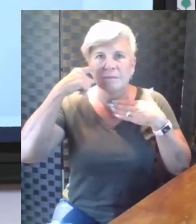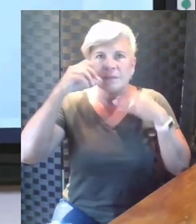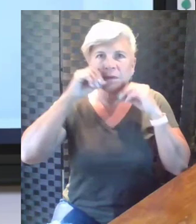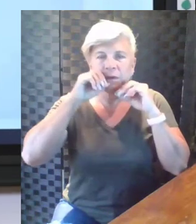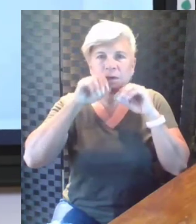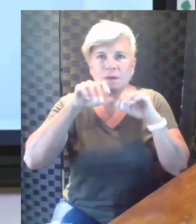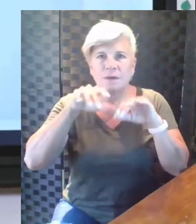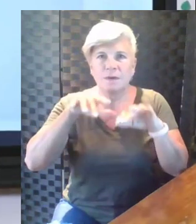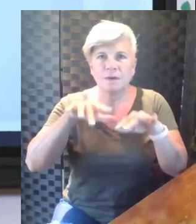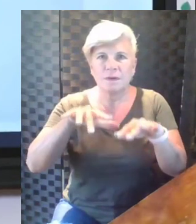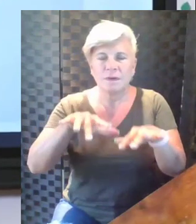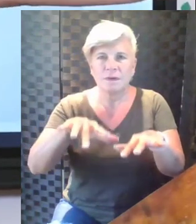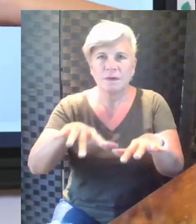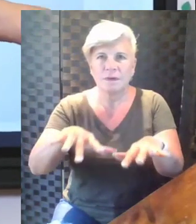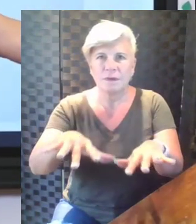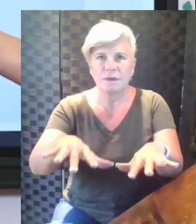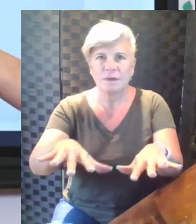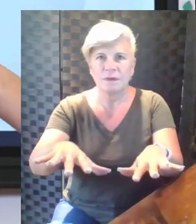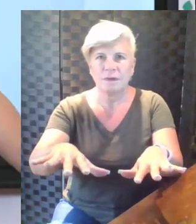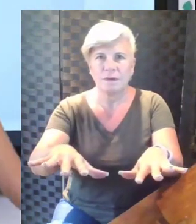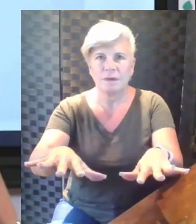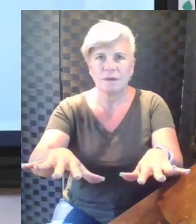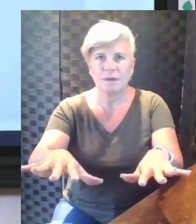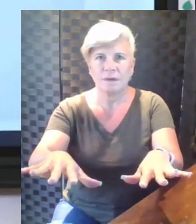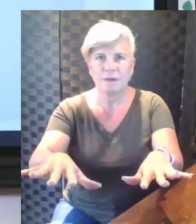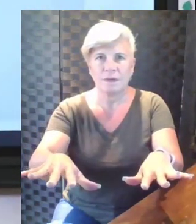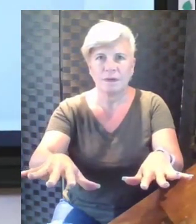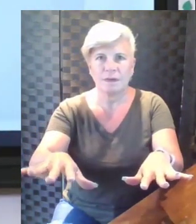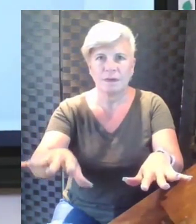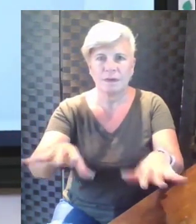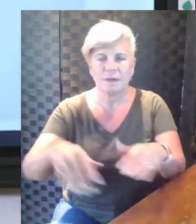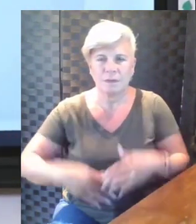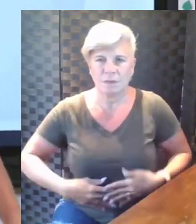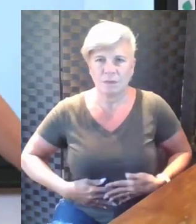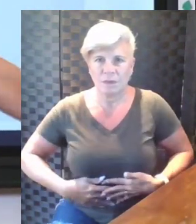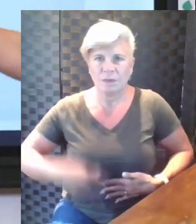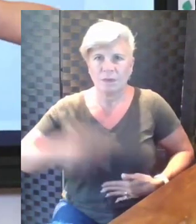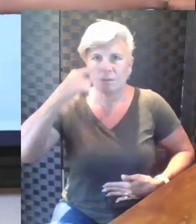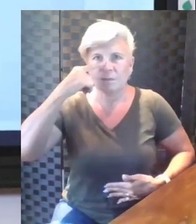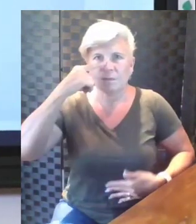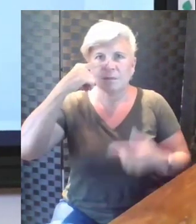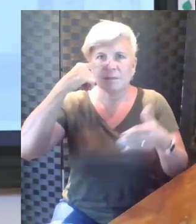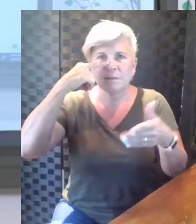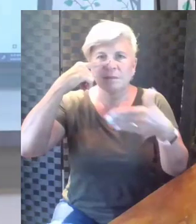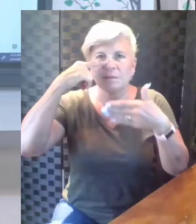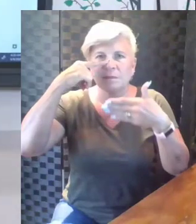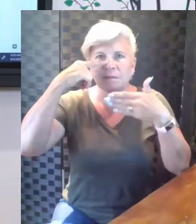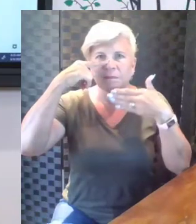and out. Don't forget to push out that belly as you breathe in